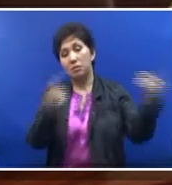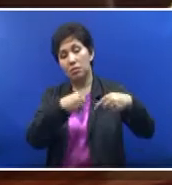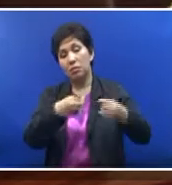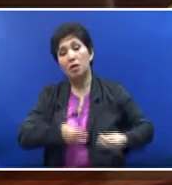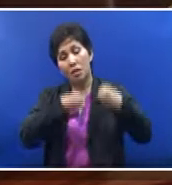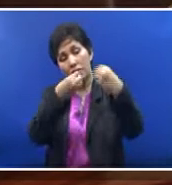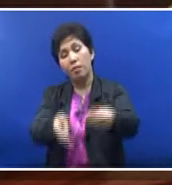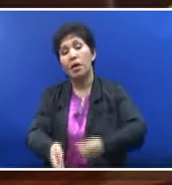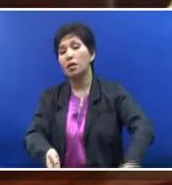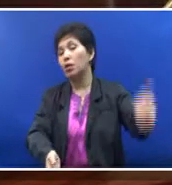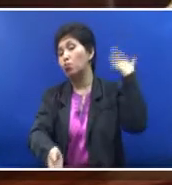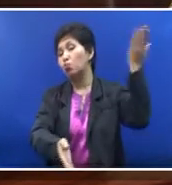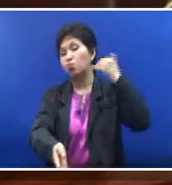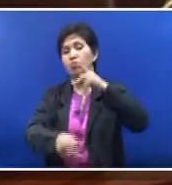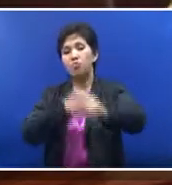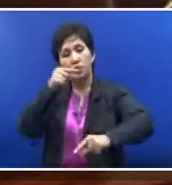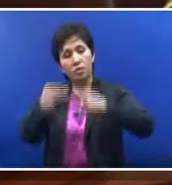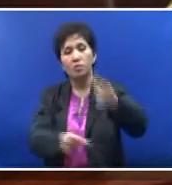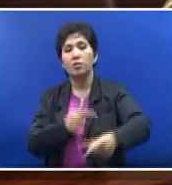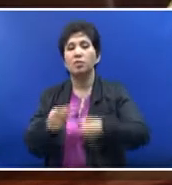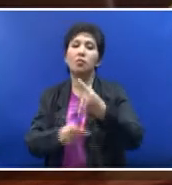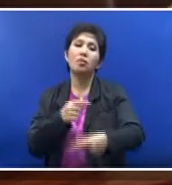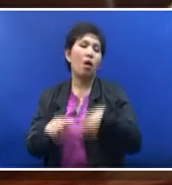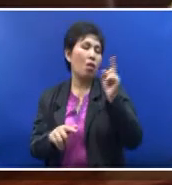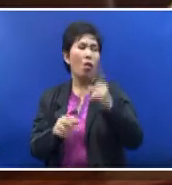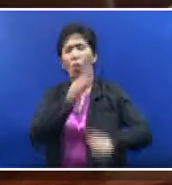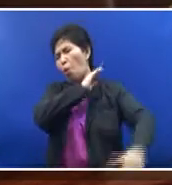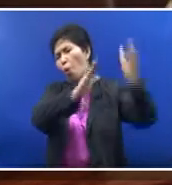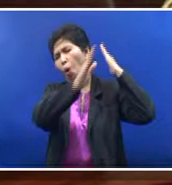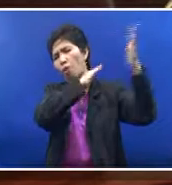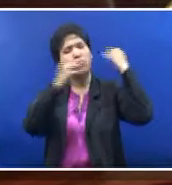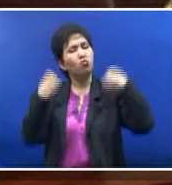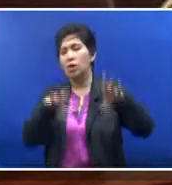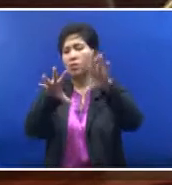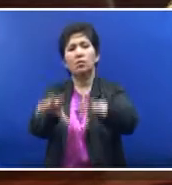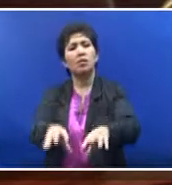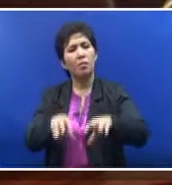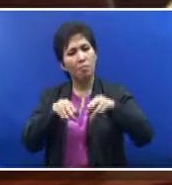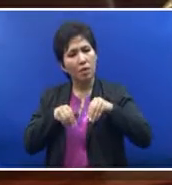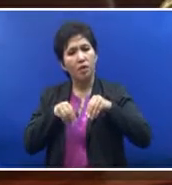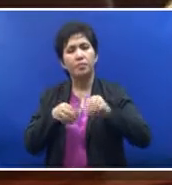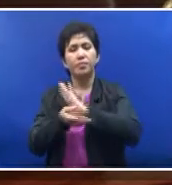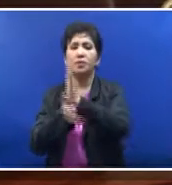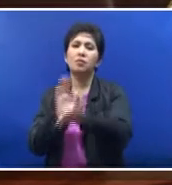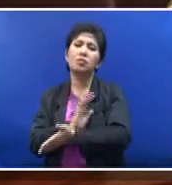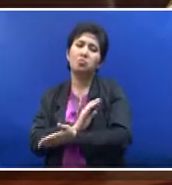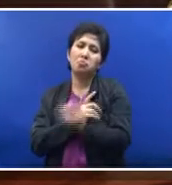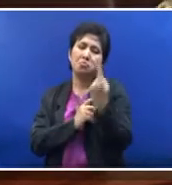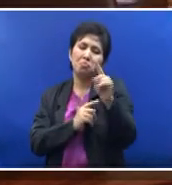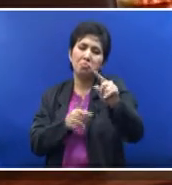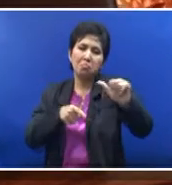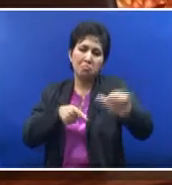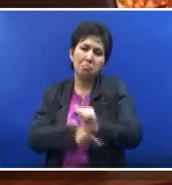meaning that the action is already established long, long ago. Okay, and you just practice